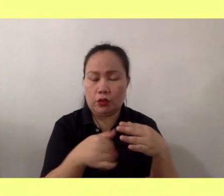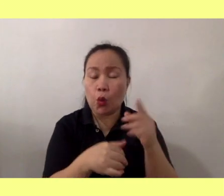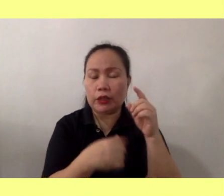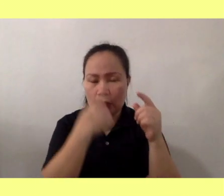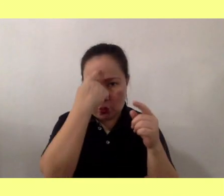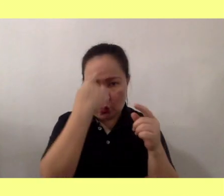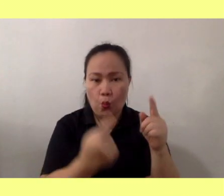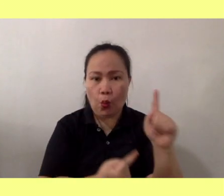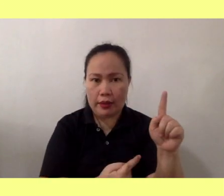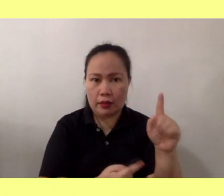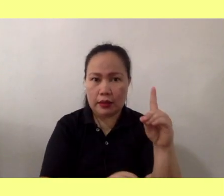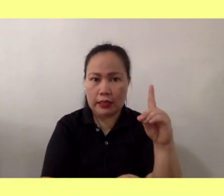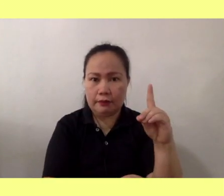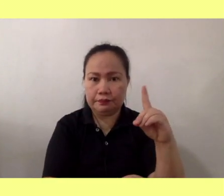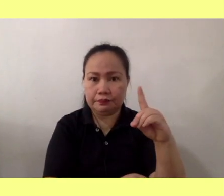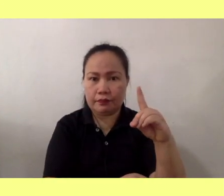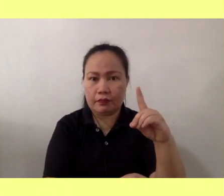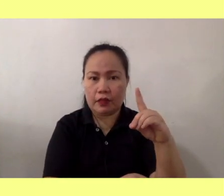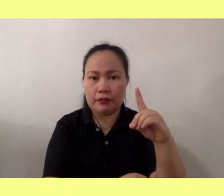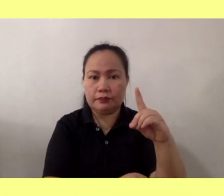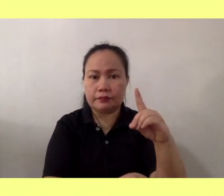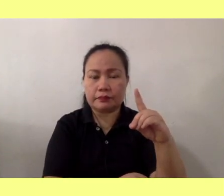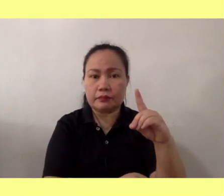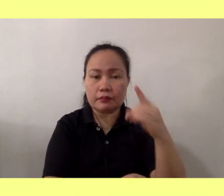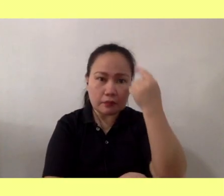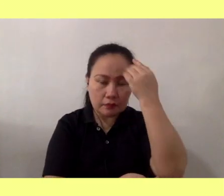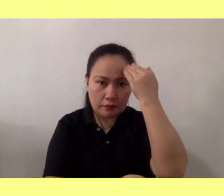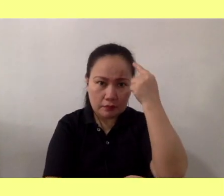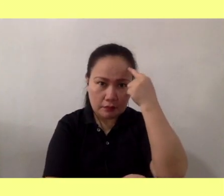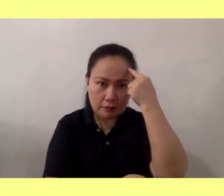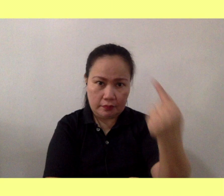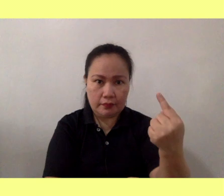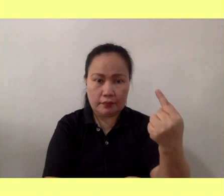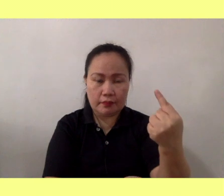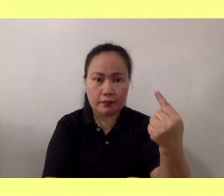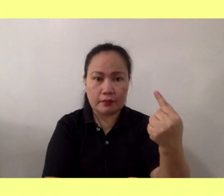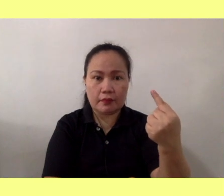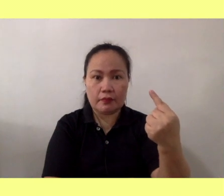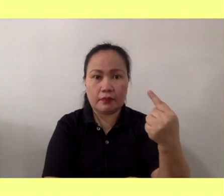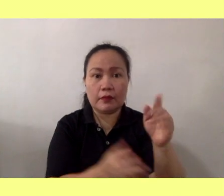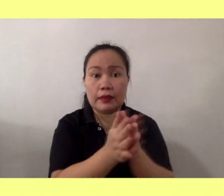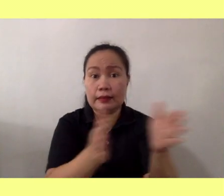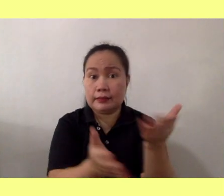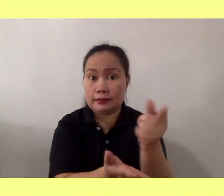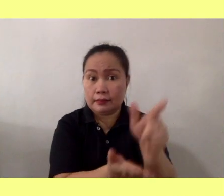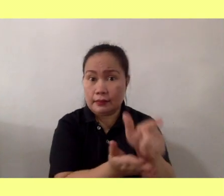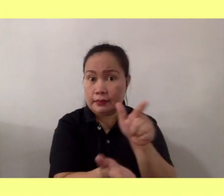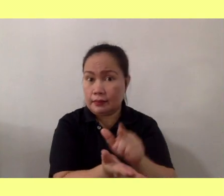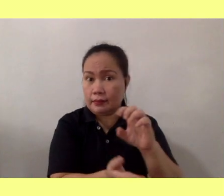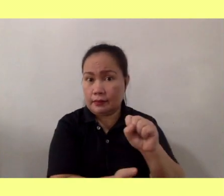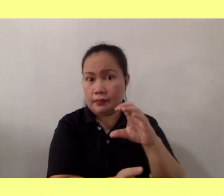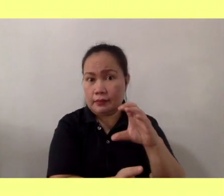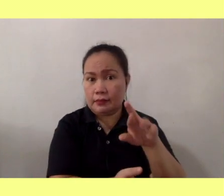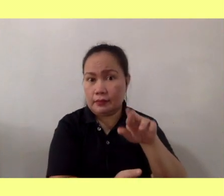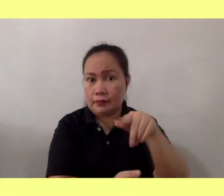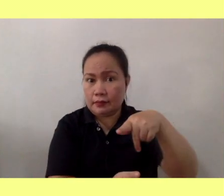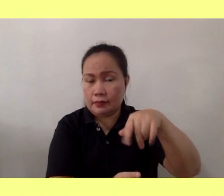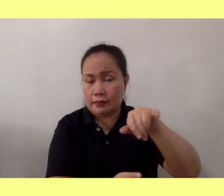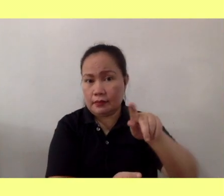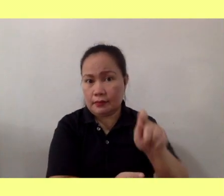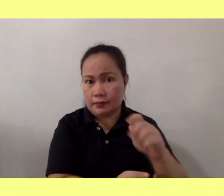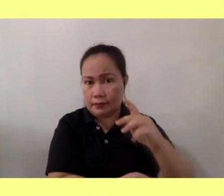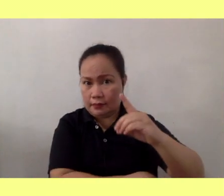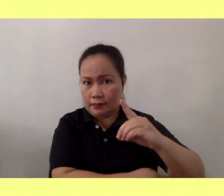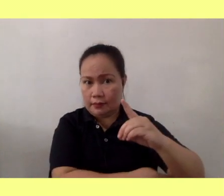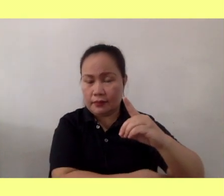lagyan lahat. So, a plane can be named by single capital letter. So, it is script.